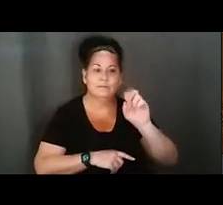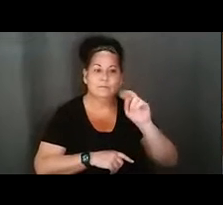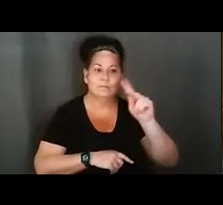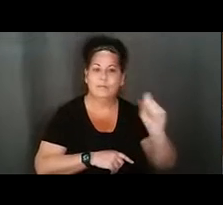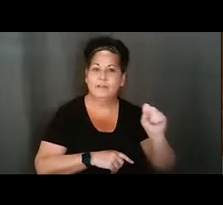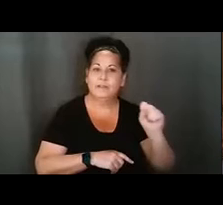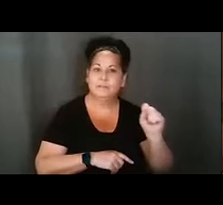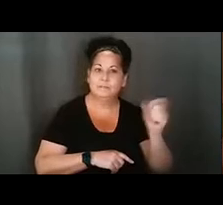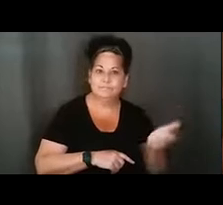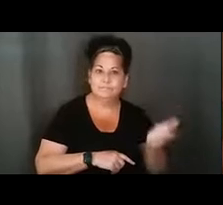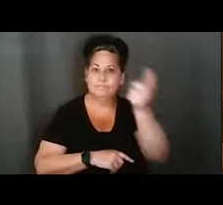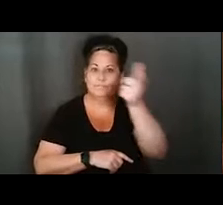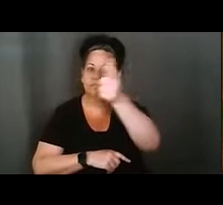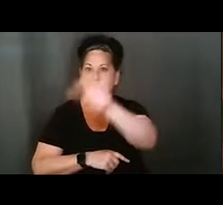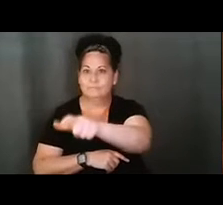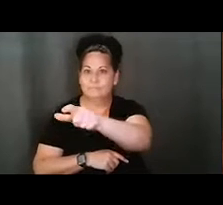session back over to you.